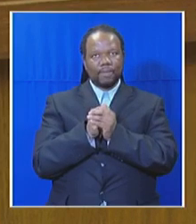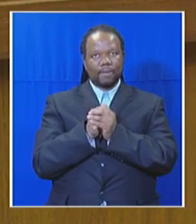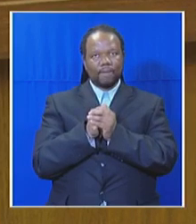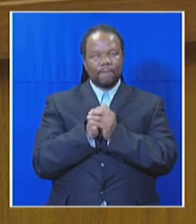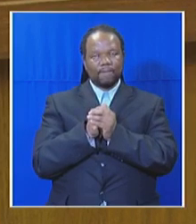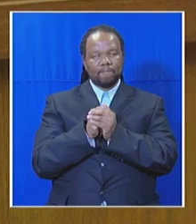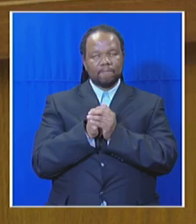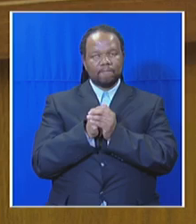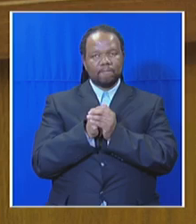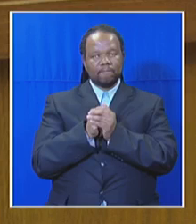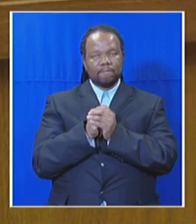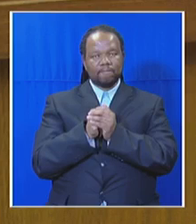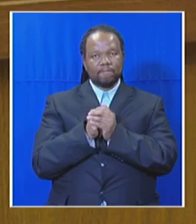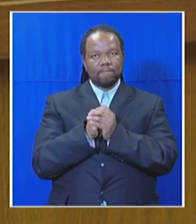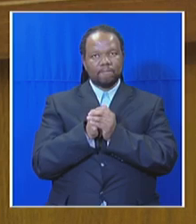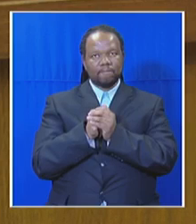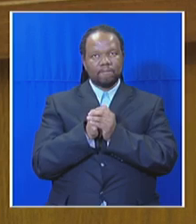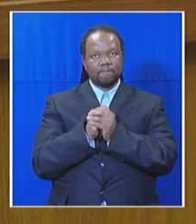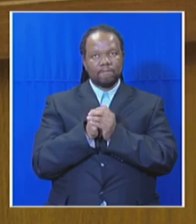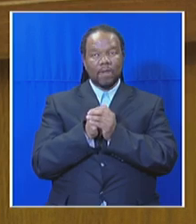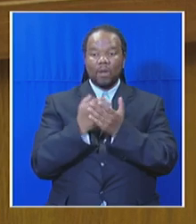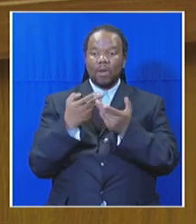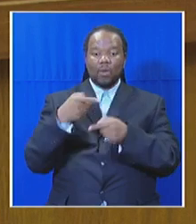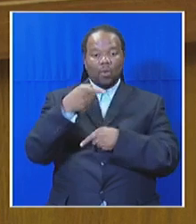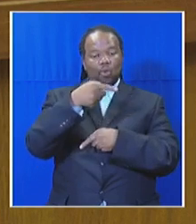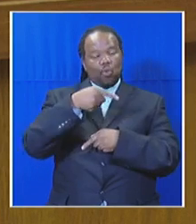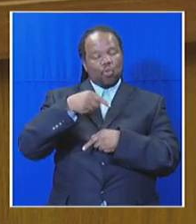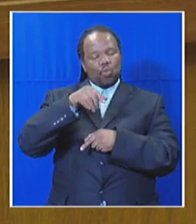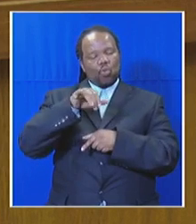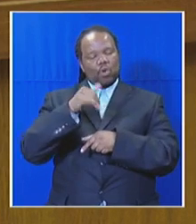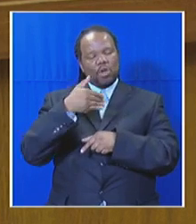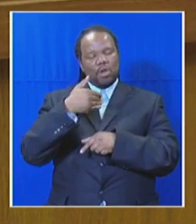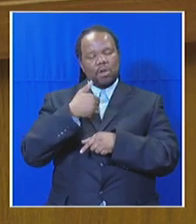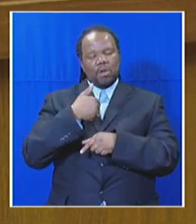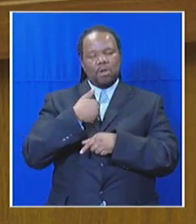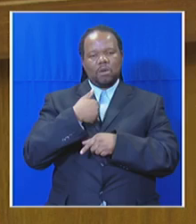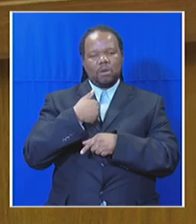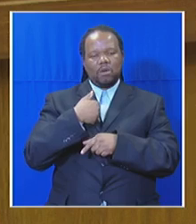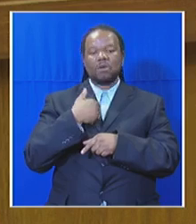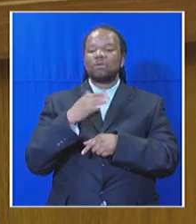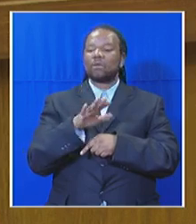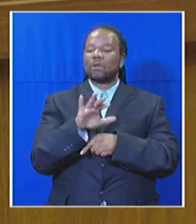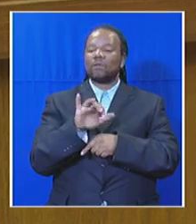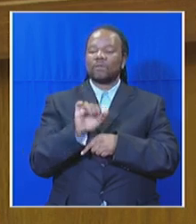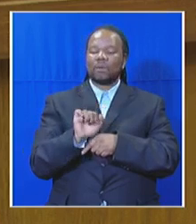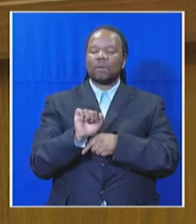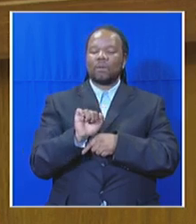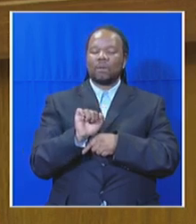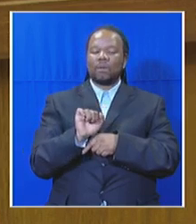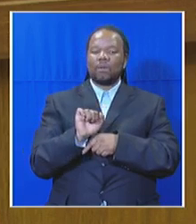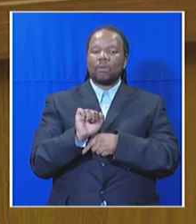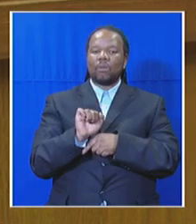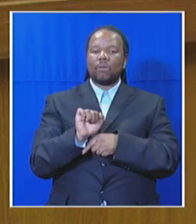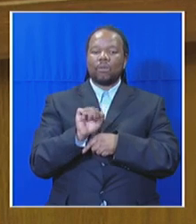we had the right to vote on a matter that was raised in the